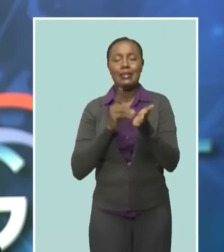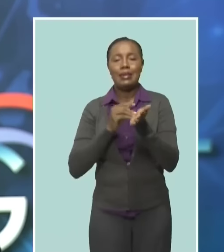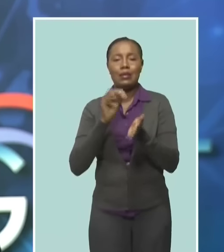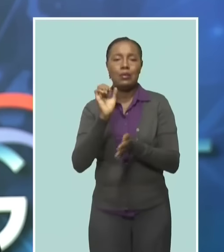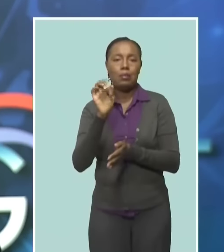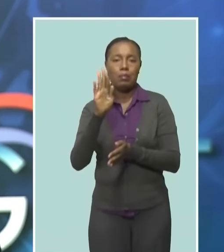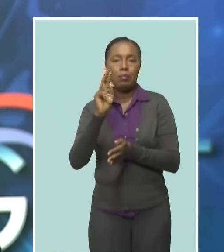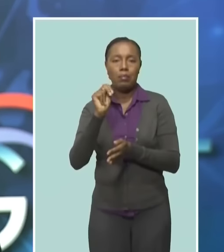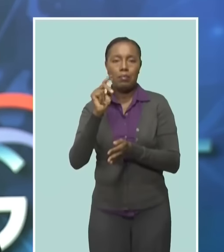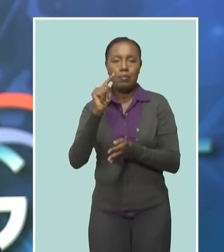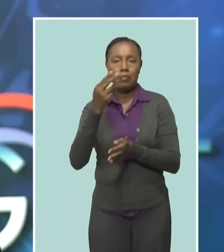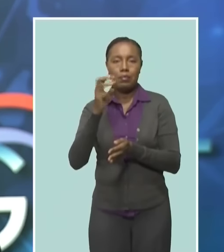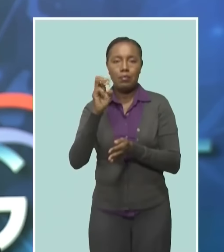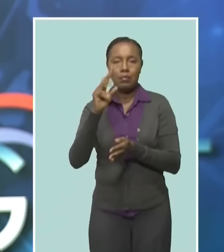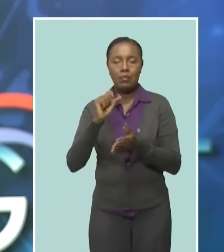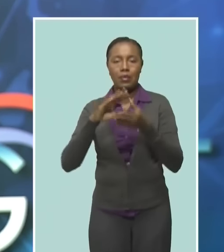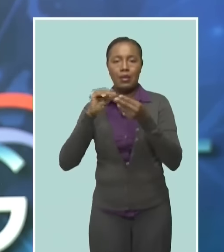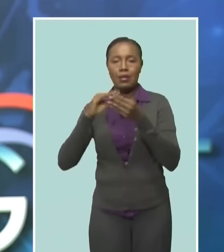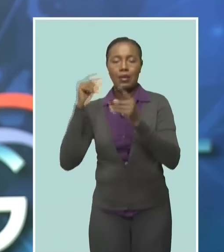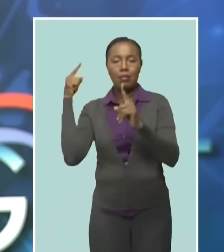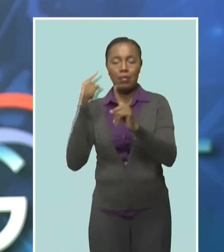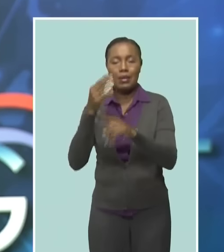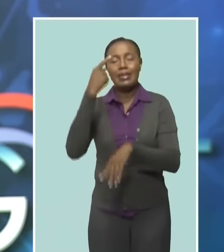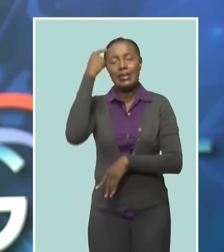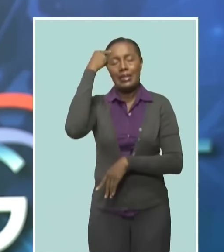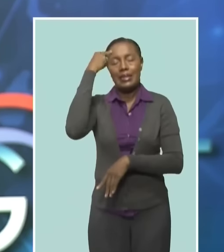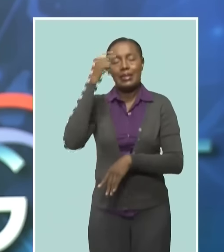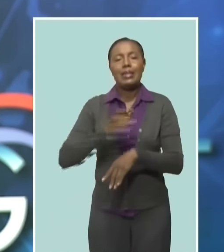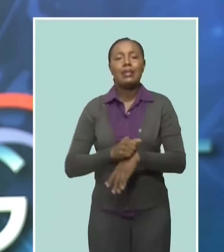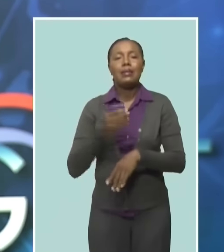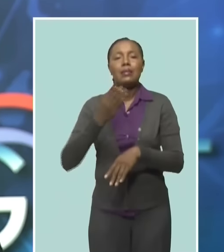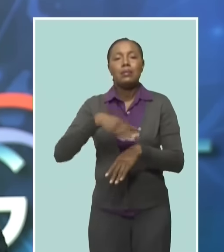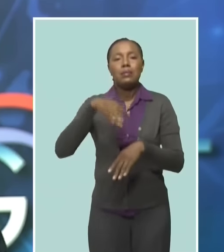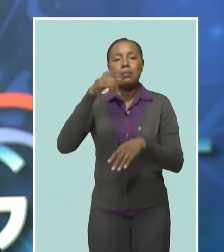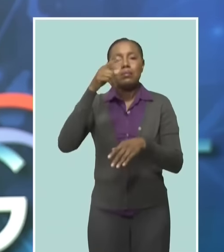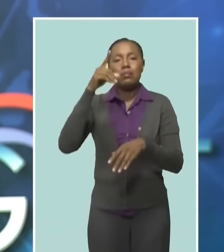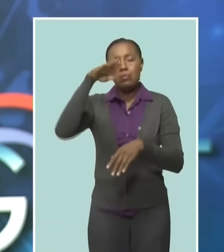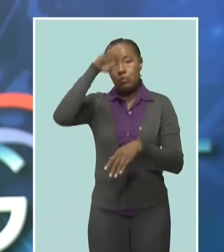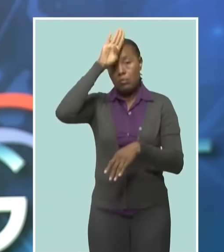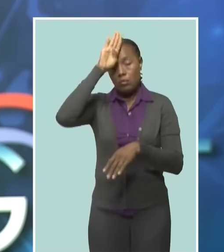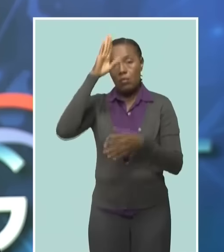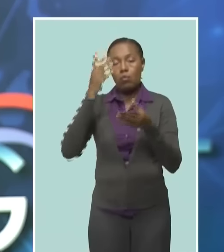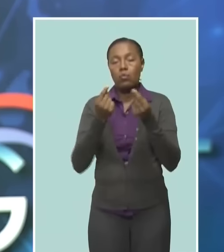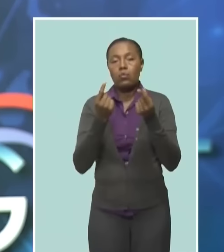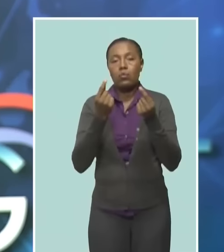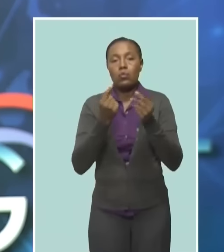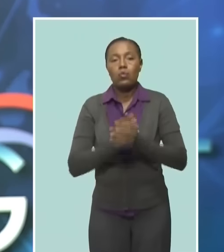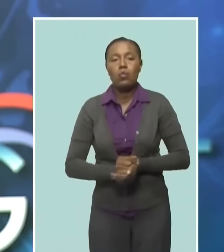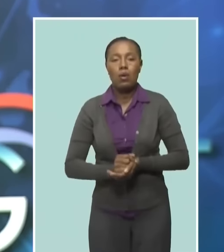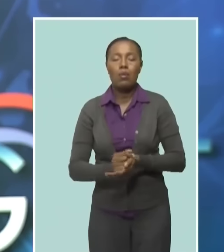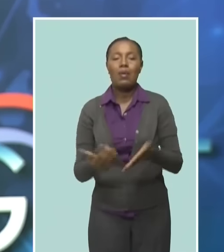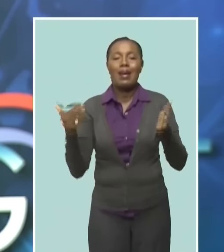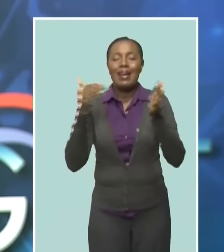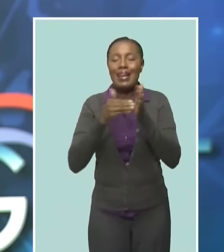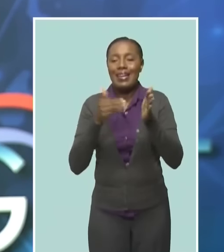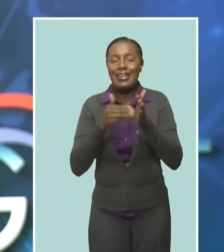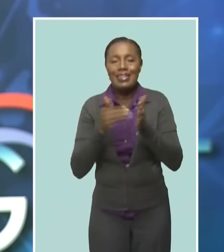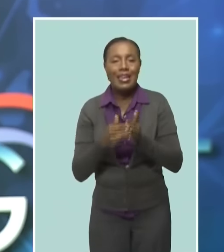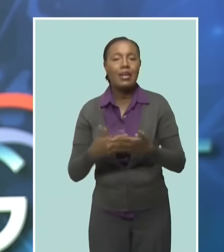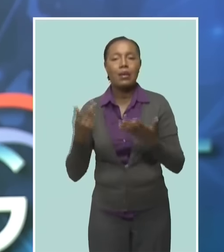Business last night. He believes Mr. Trump will double down on his isolationist policies in support of his promise for